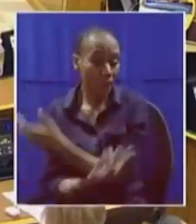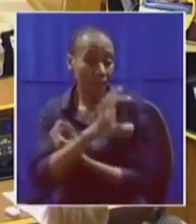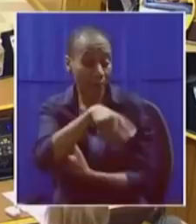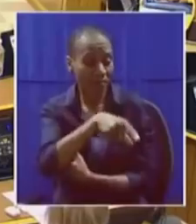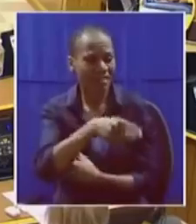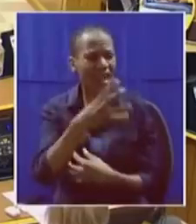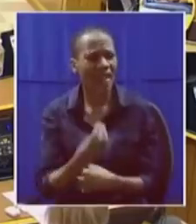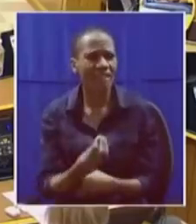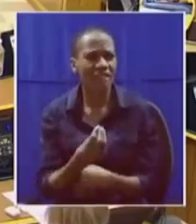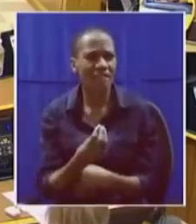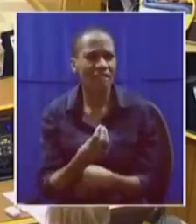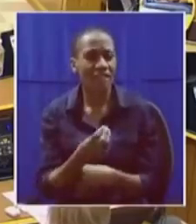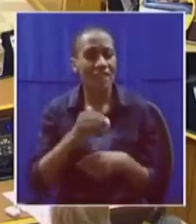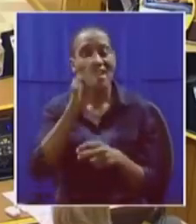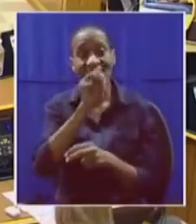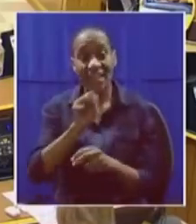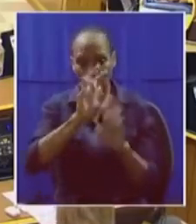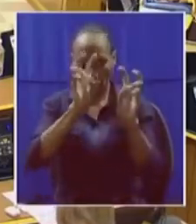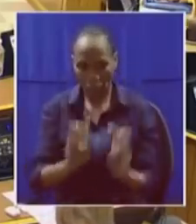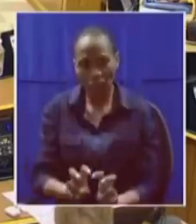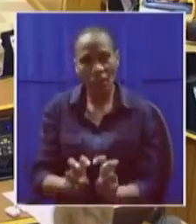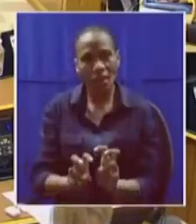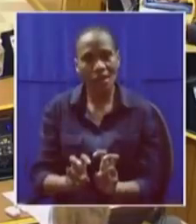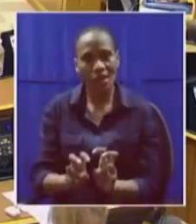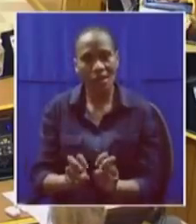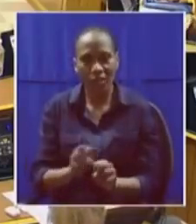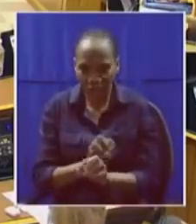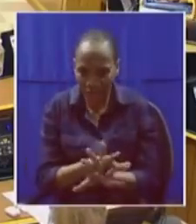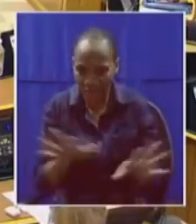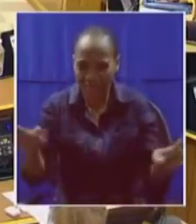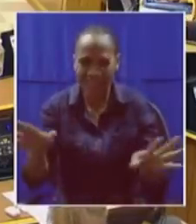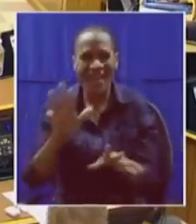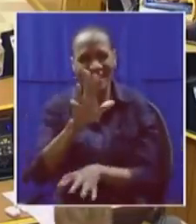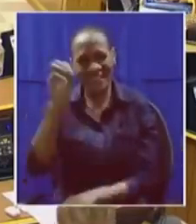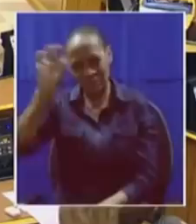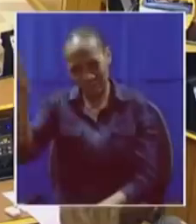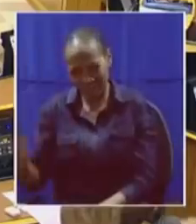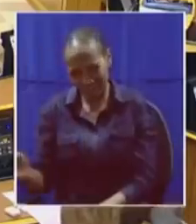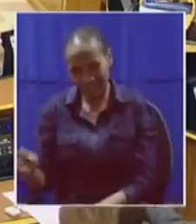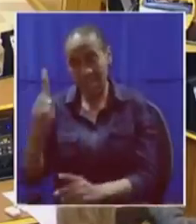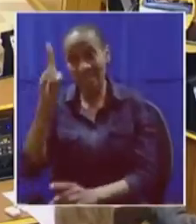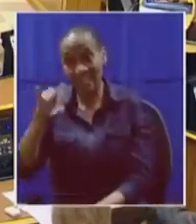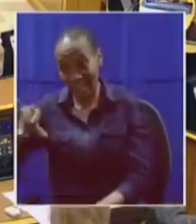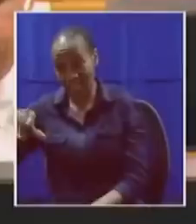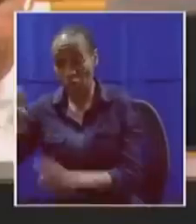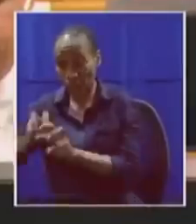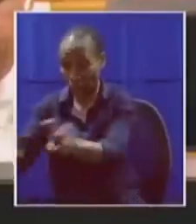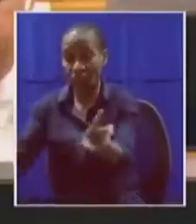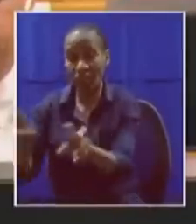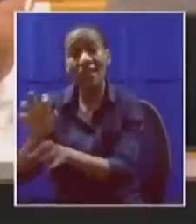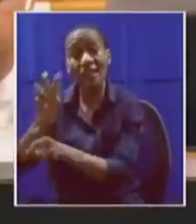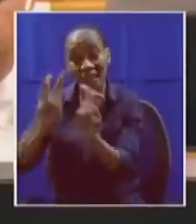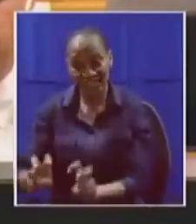the highest nitrogen dioxide levels on Earth and the second highest sulfur dioxide levels. This is primarily because